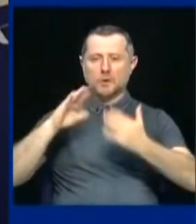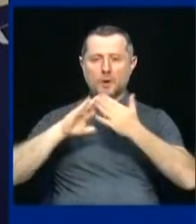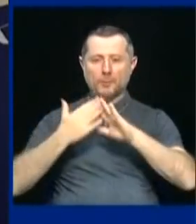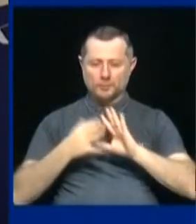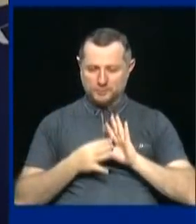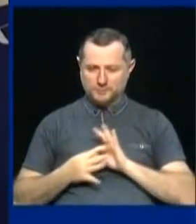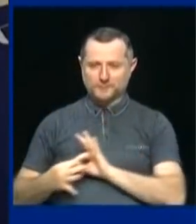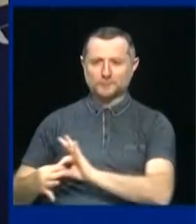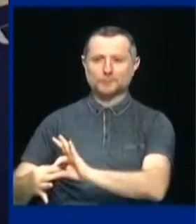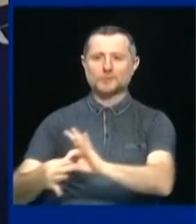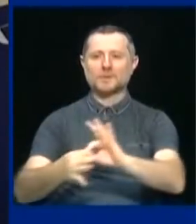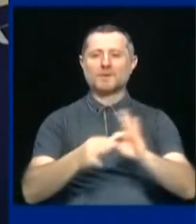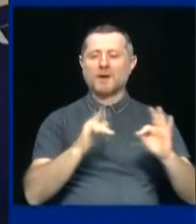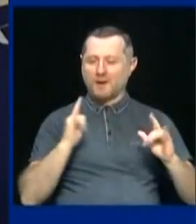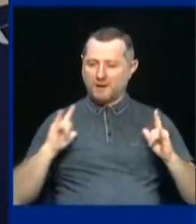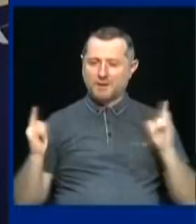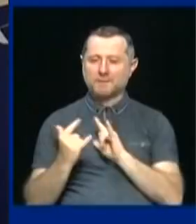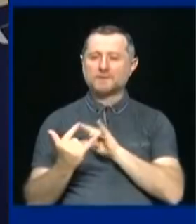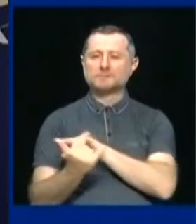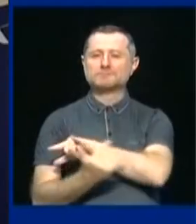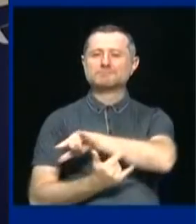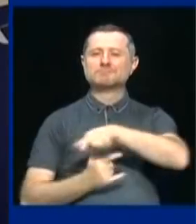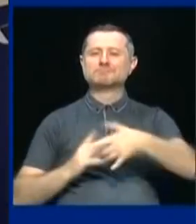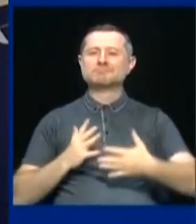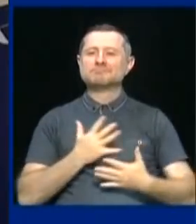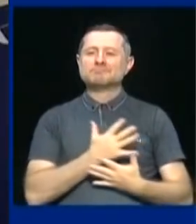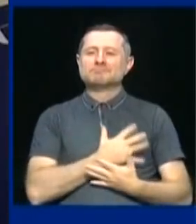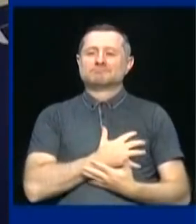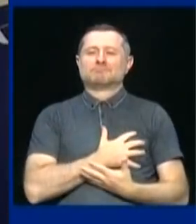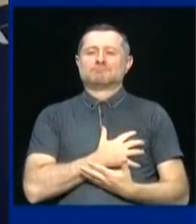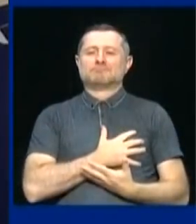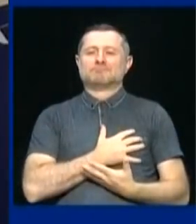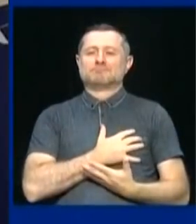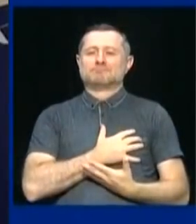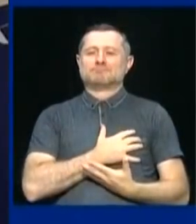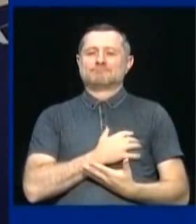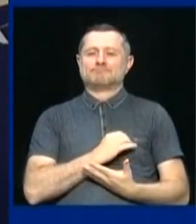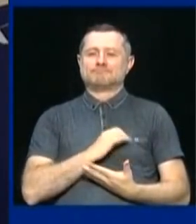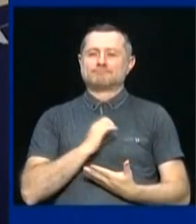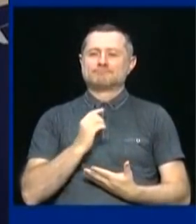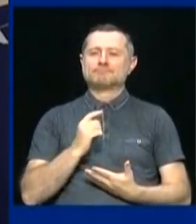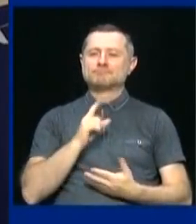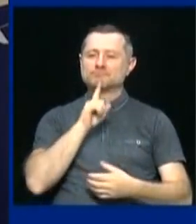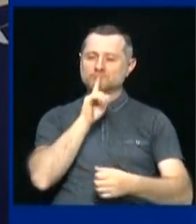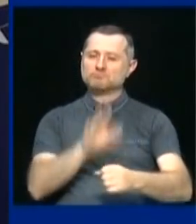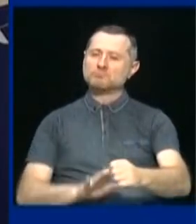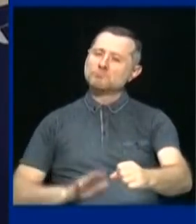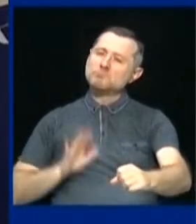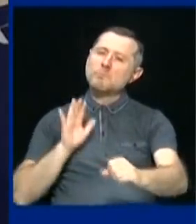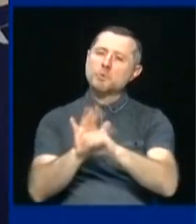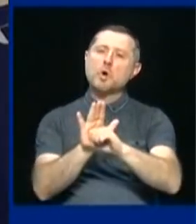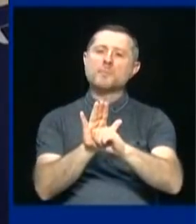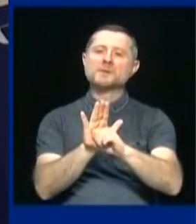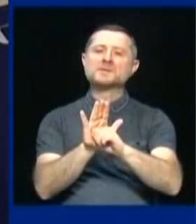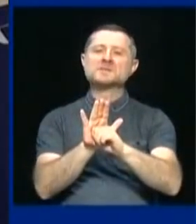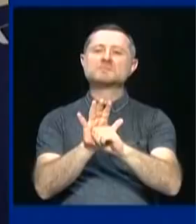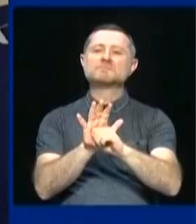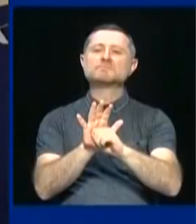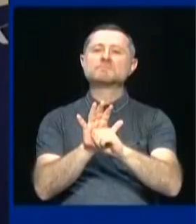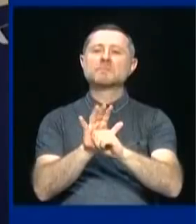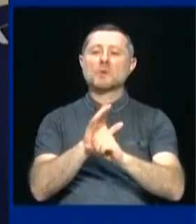our founding premise and our enduring promise. And that is